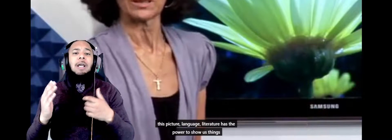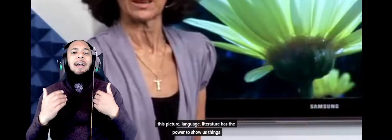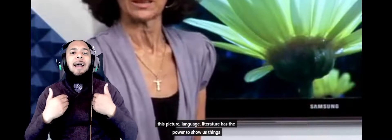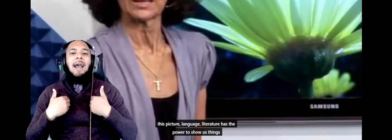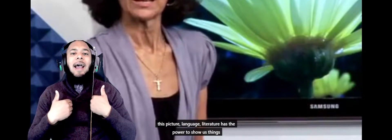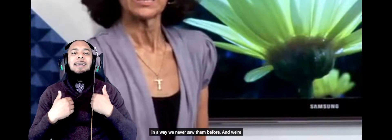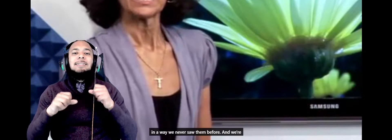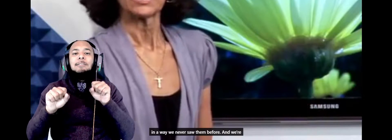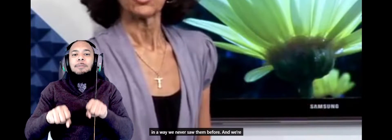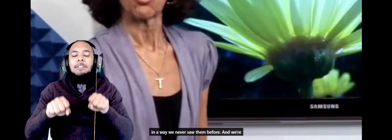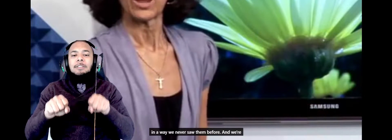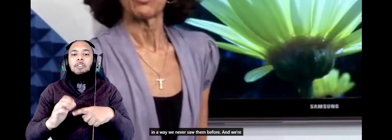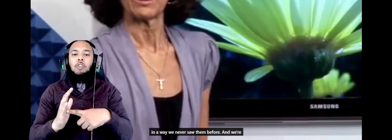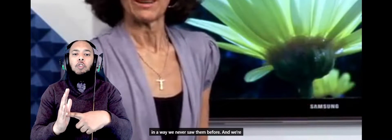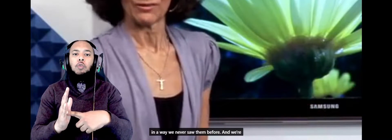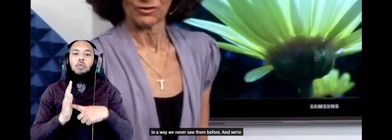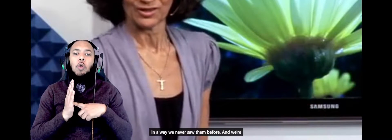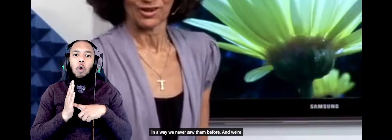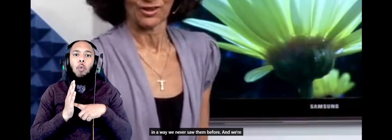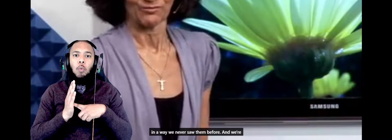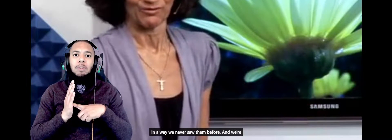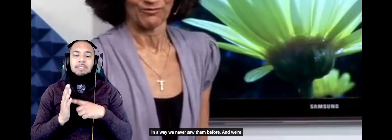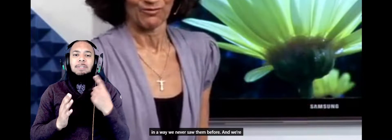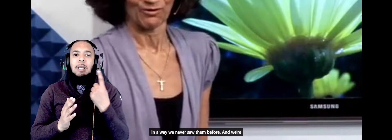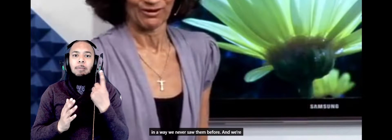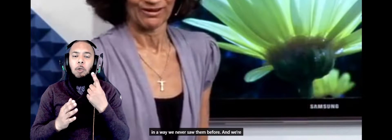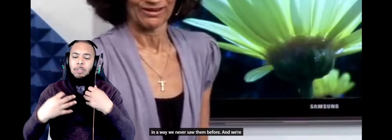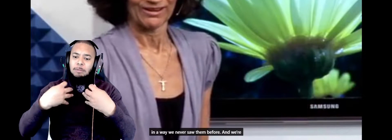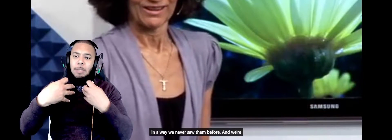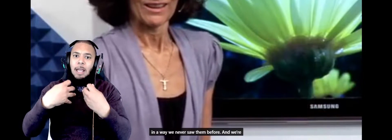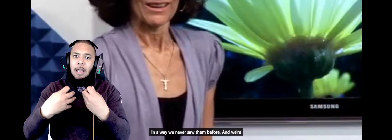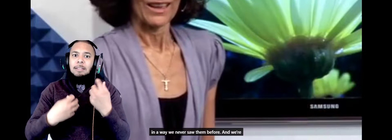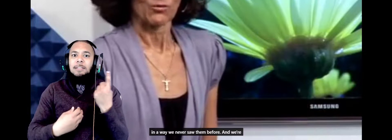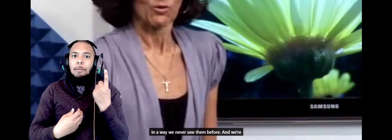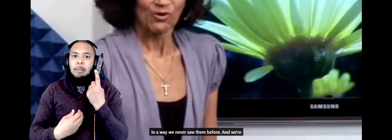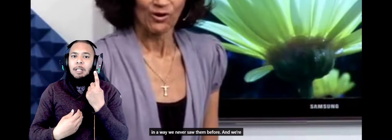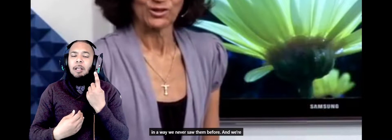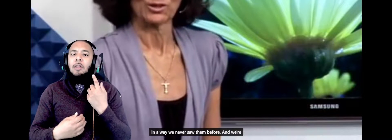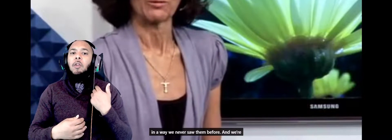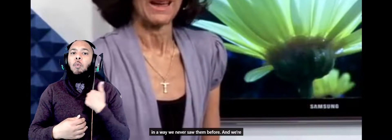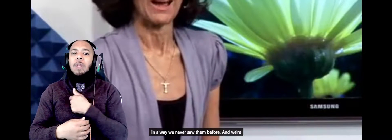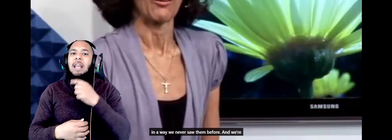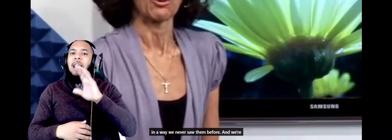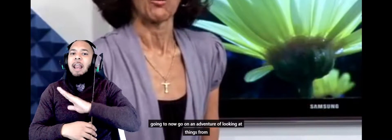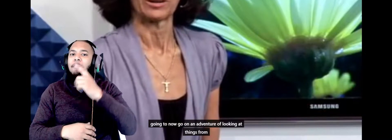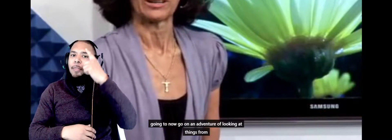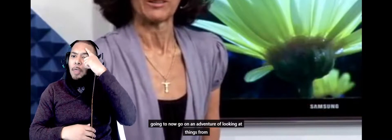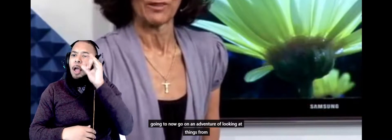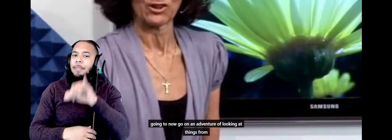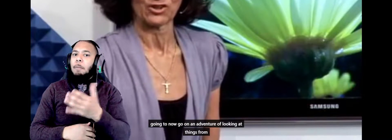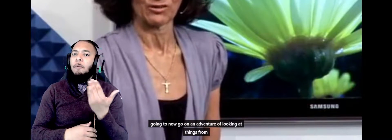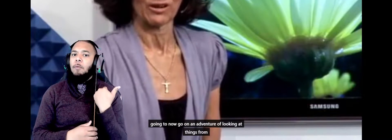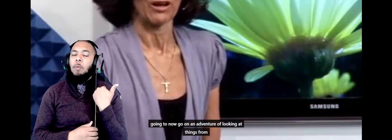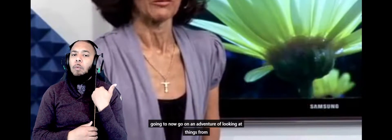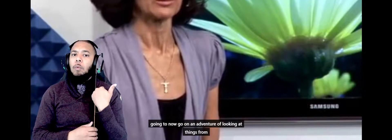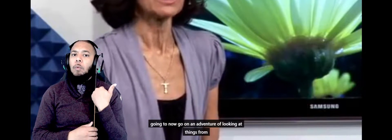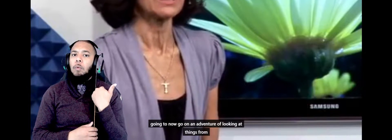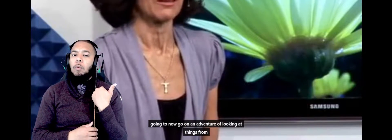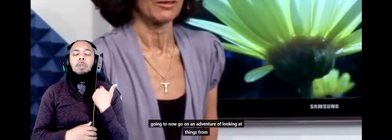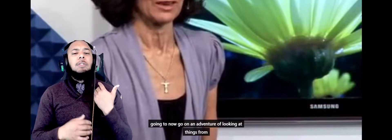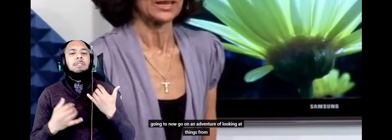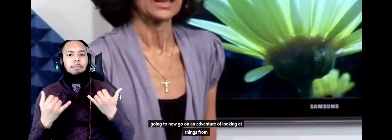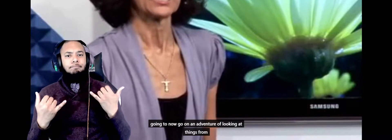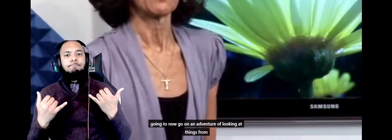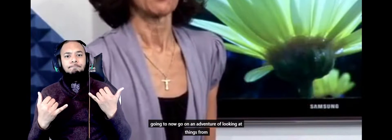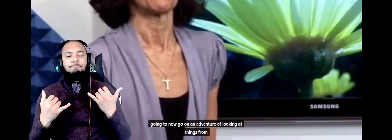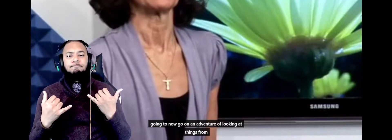show us things in a way we never saw them before. And we're going to now go on an adventure of looking